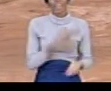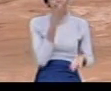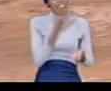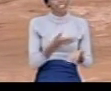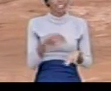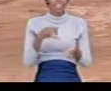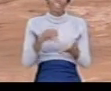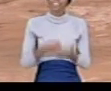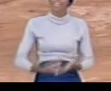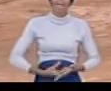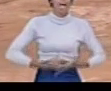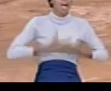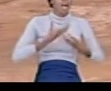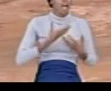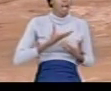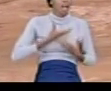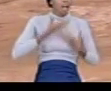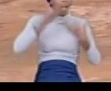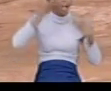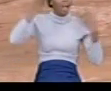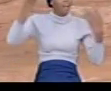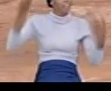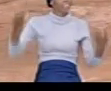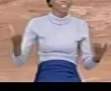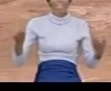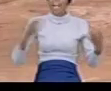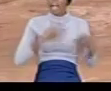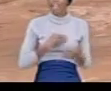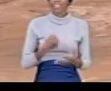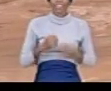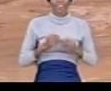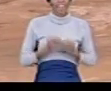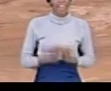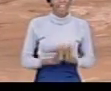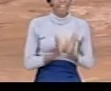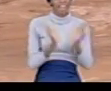S-A-L-V-A-T-I-O-N. Sing it loud, loud and